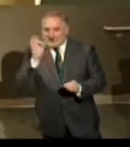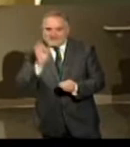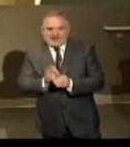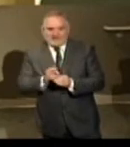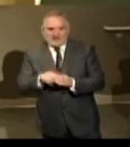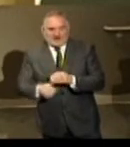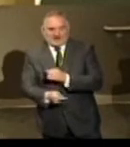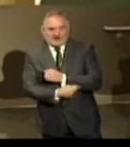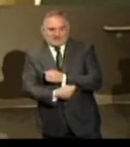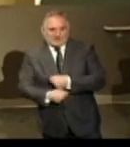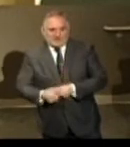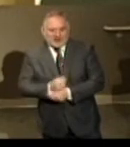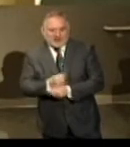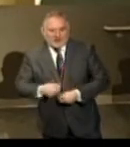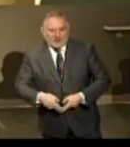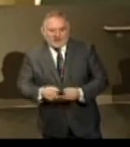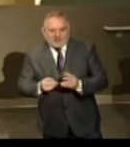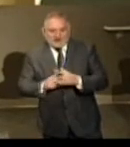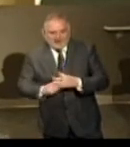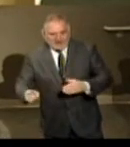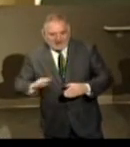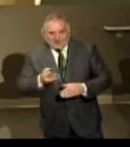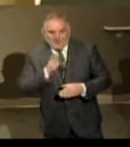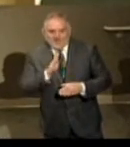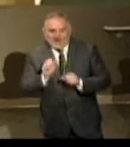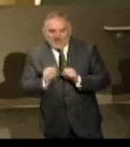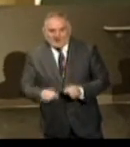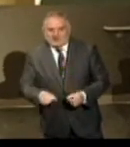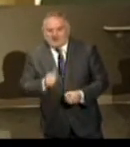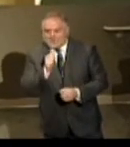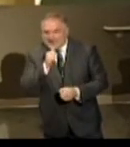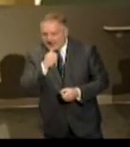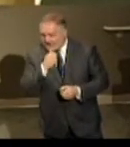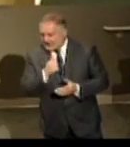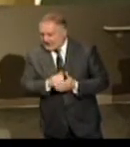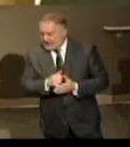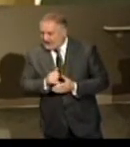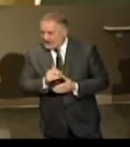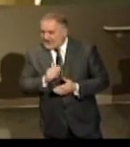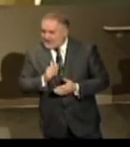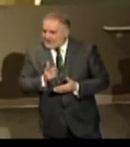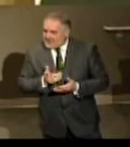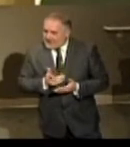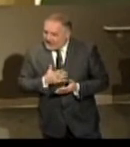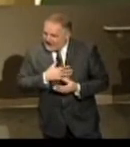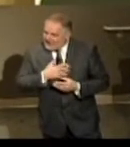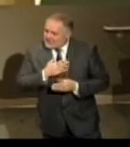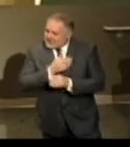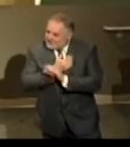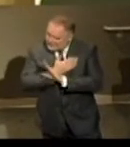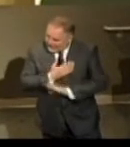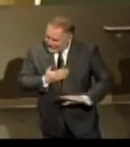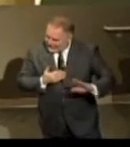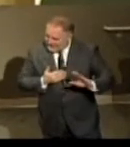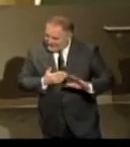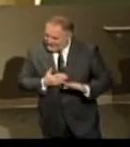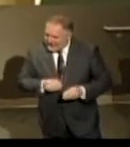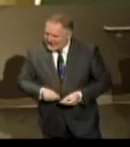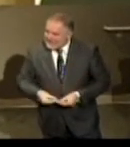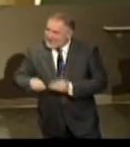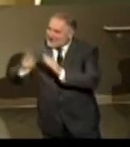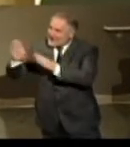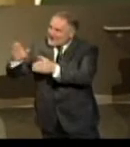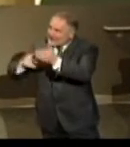temptation, he'll make a way of escape that you may be able to bear it. Is my substance safe? Yes, it is, because I've laid up treasures in